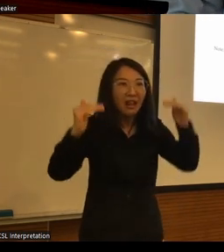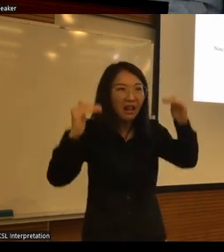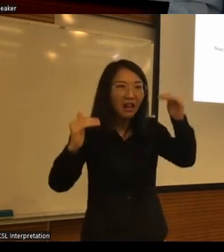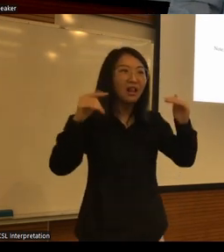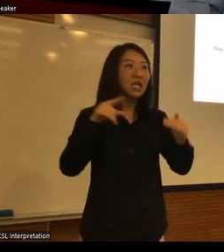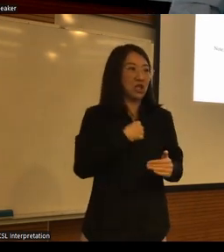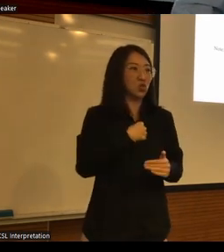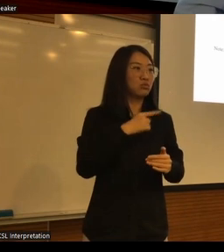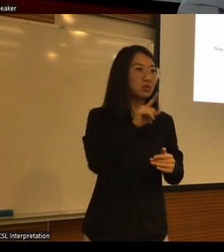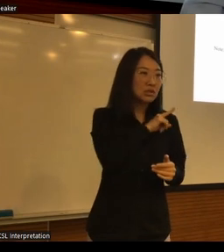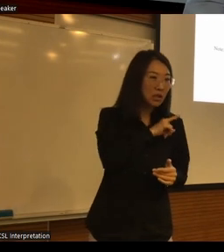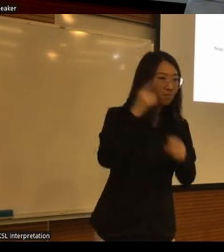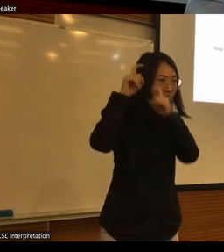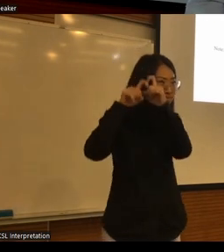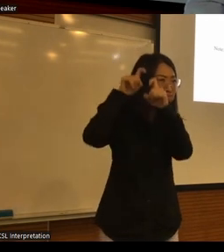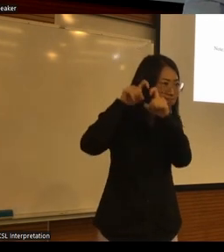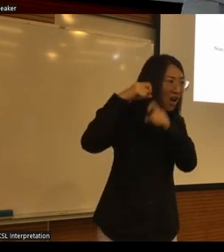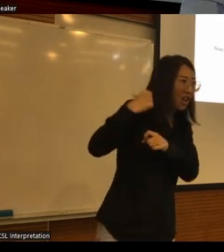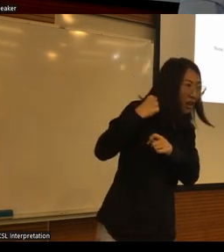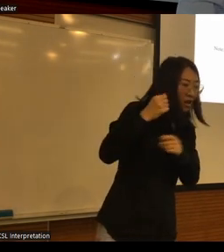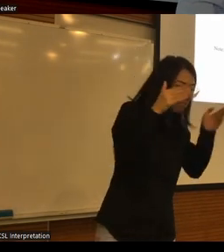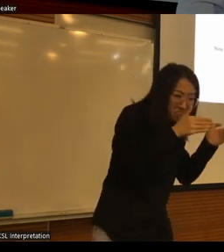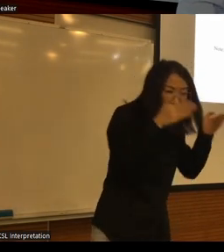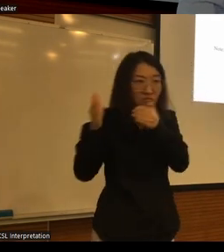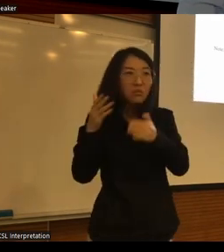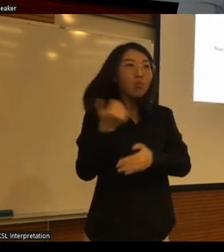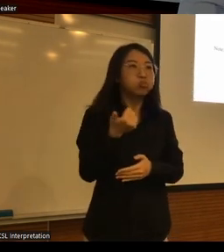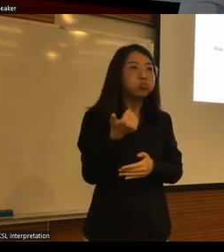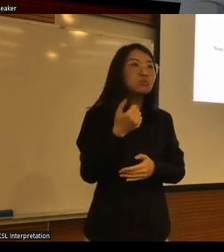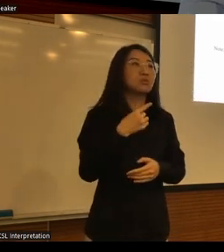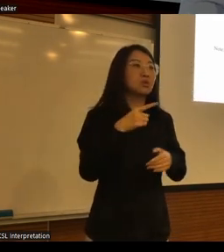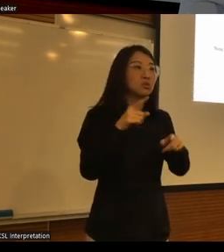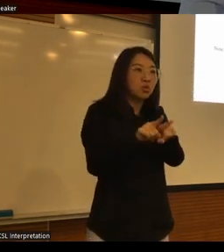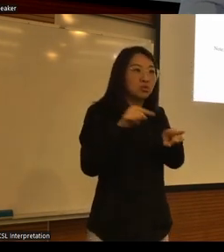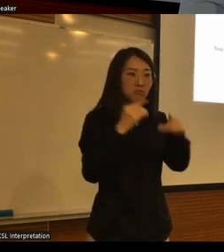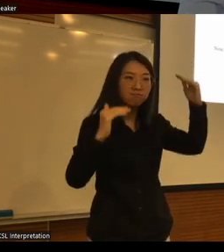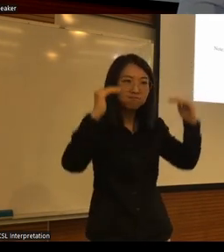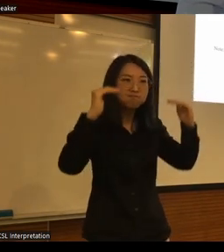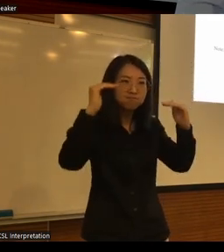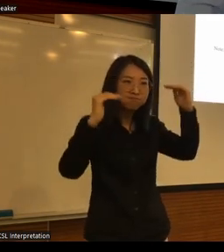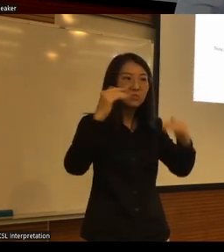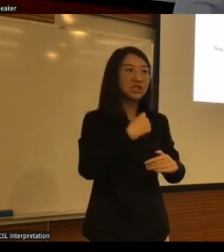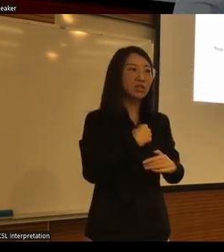manage your processing capacity? You have to make sure that at each time, you have enough